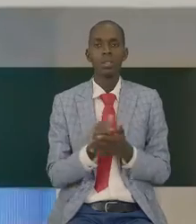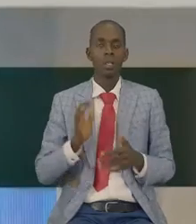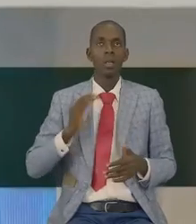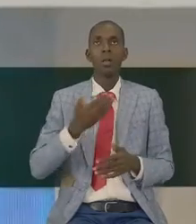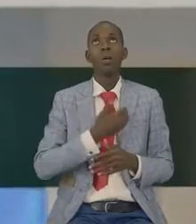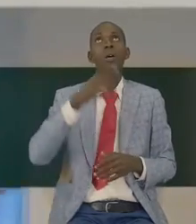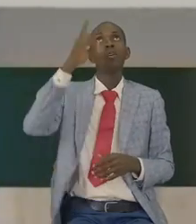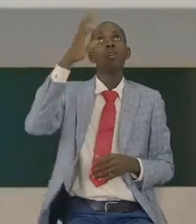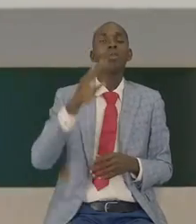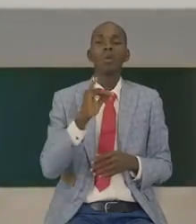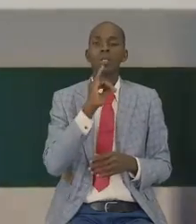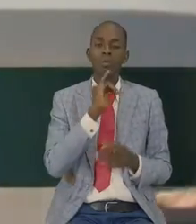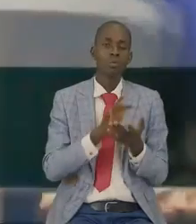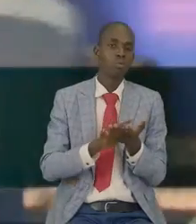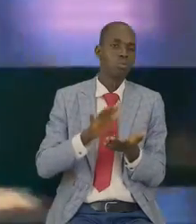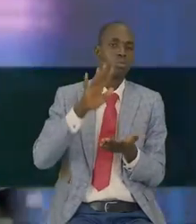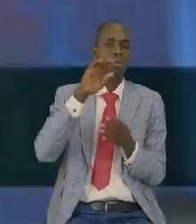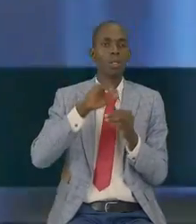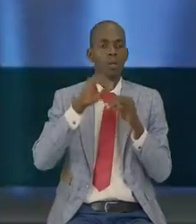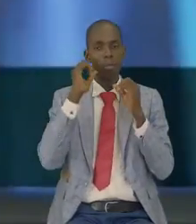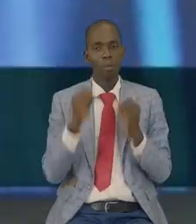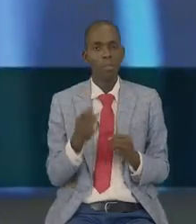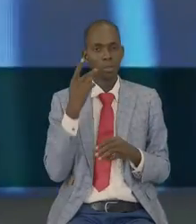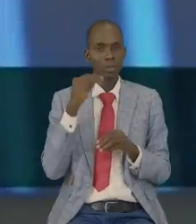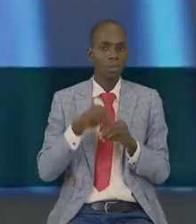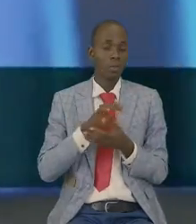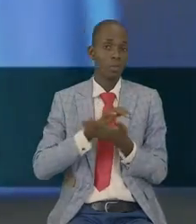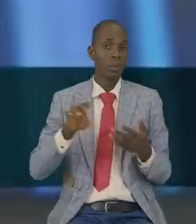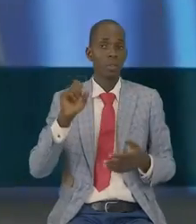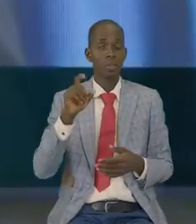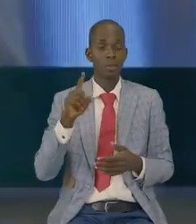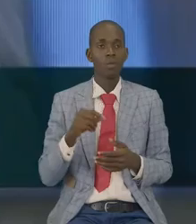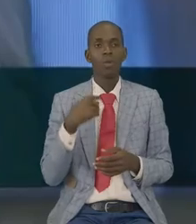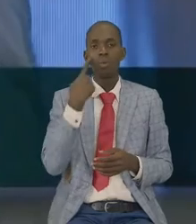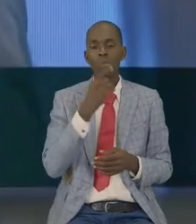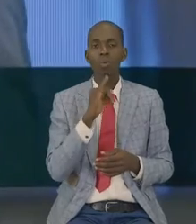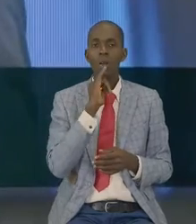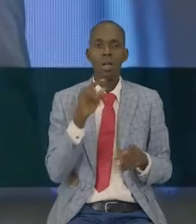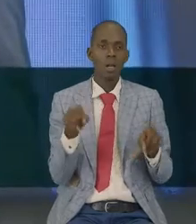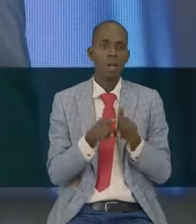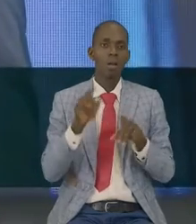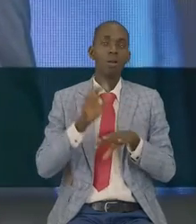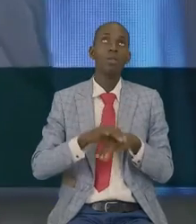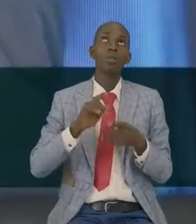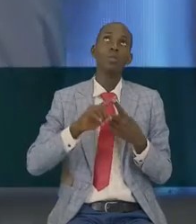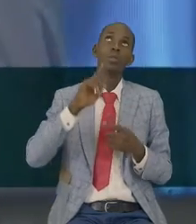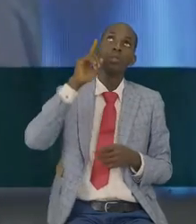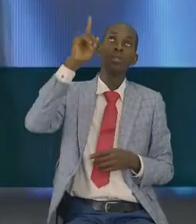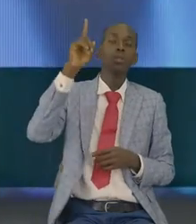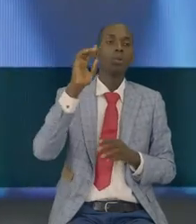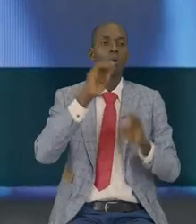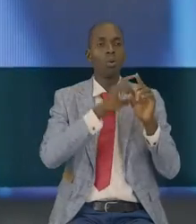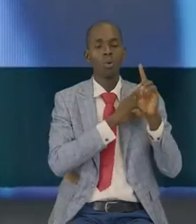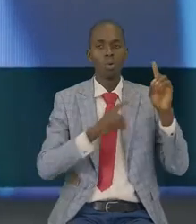in power. Look at verse 11 there. Verse 11, who is like unto thee, O